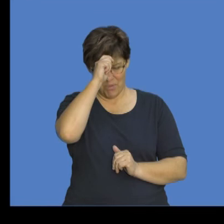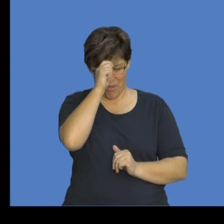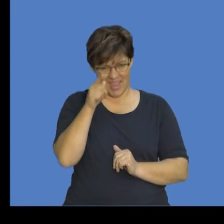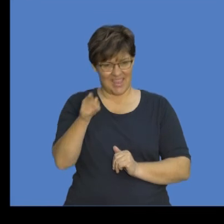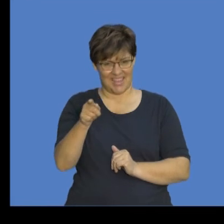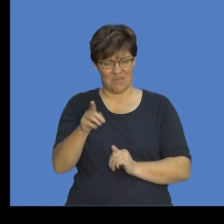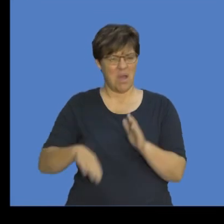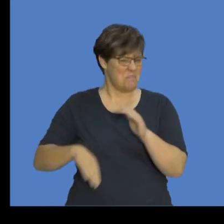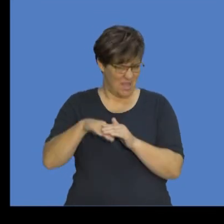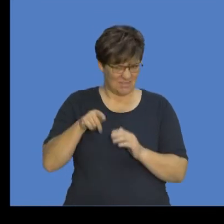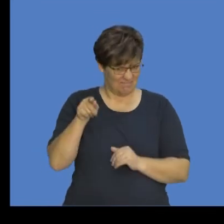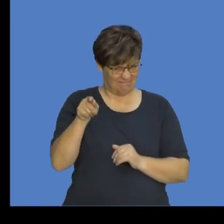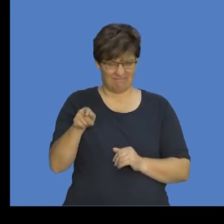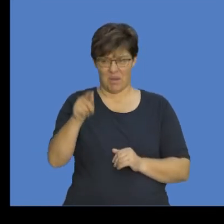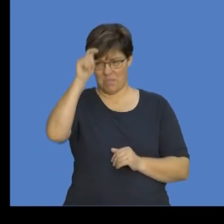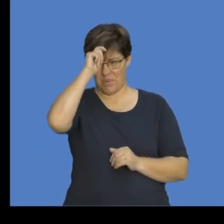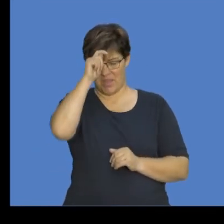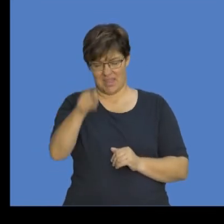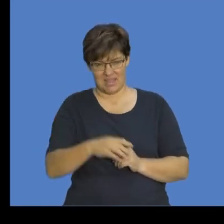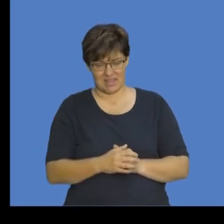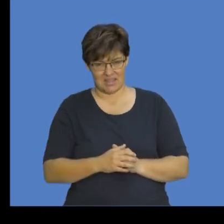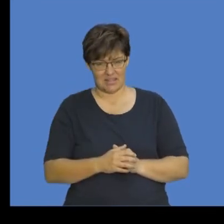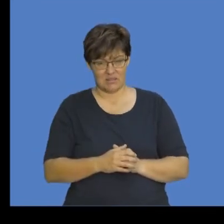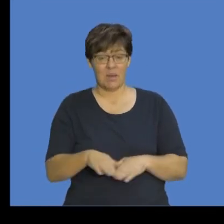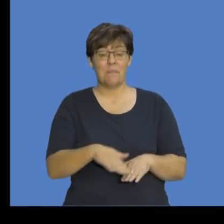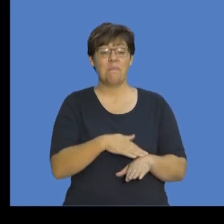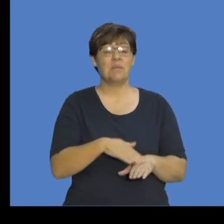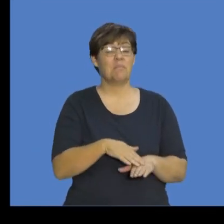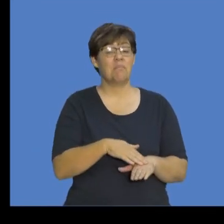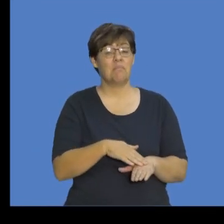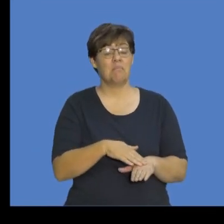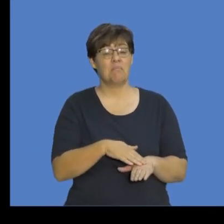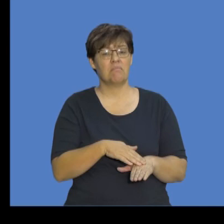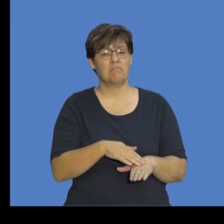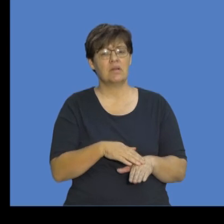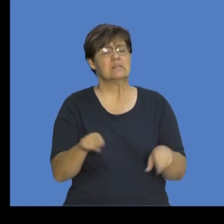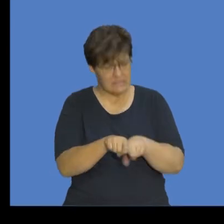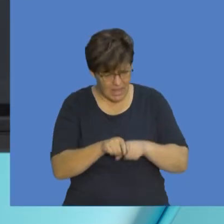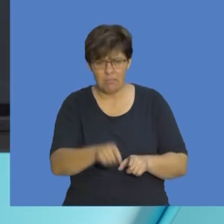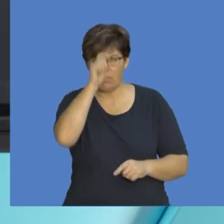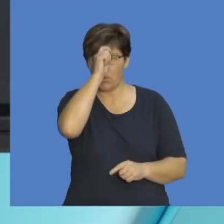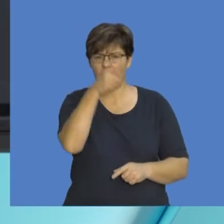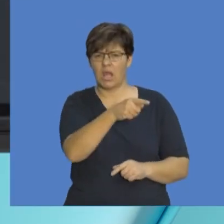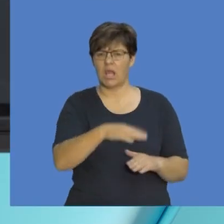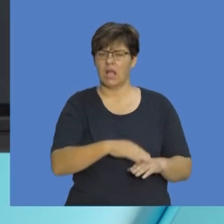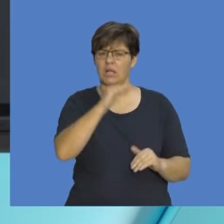boy, because the maximum, it's a boy. But the minimum, it's also a boy.